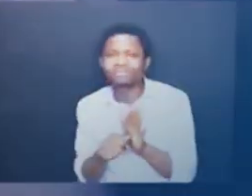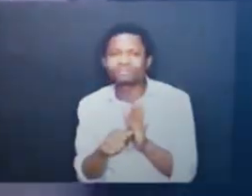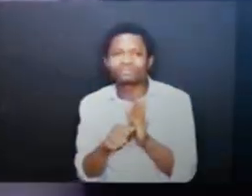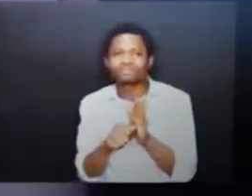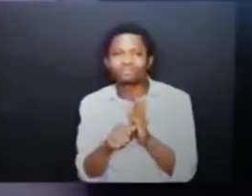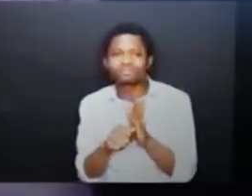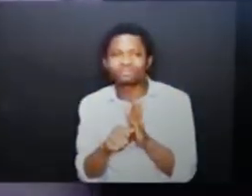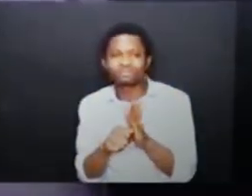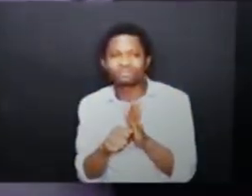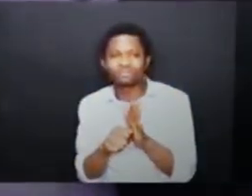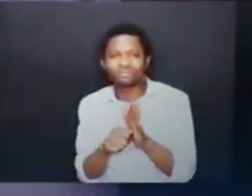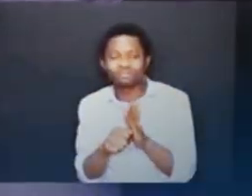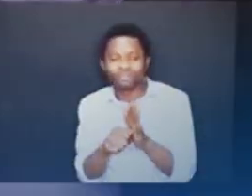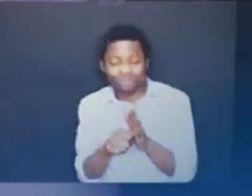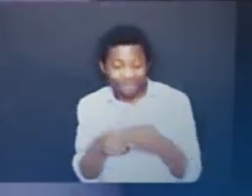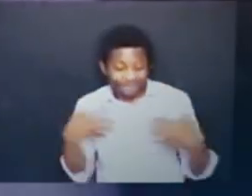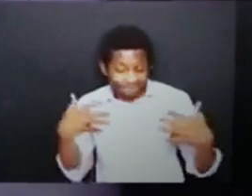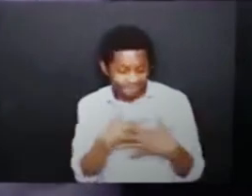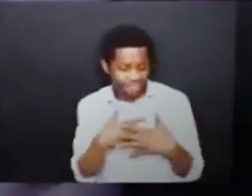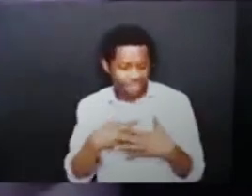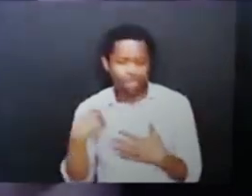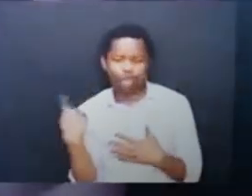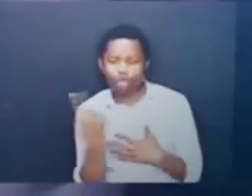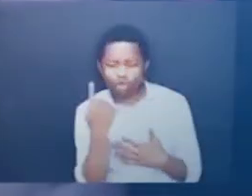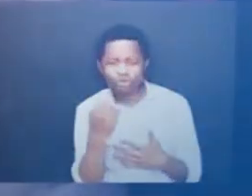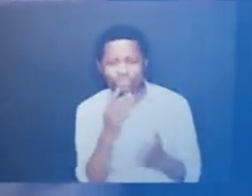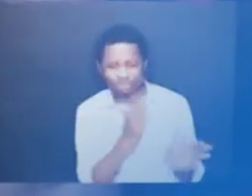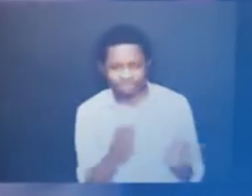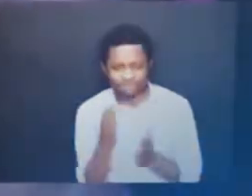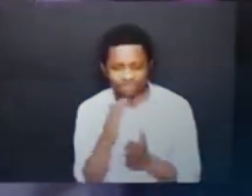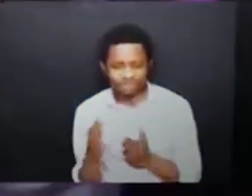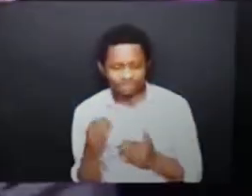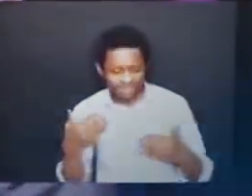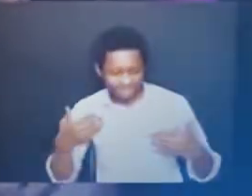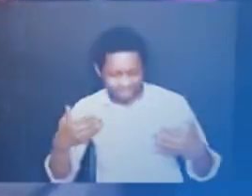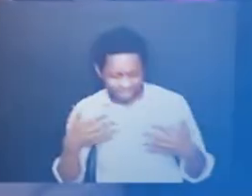hiding place for talents.